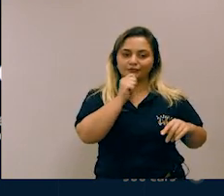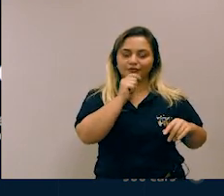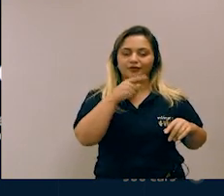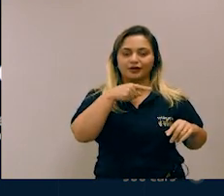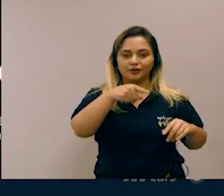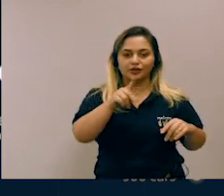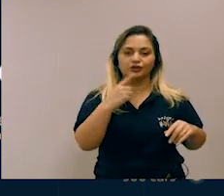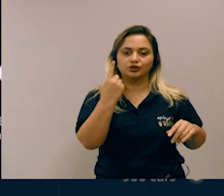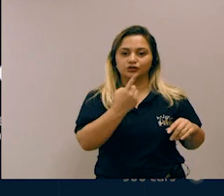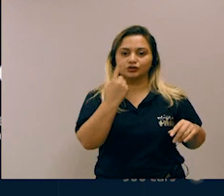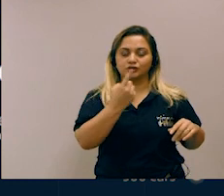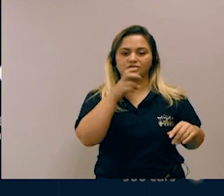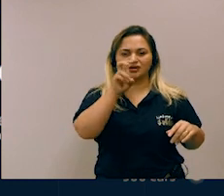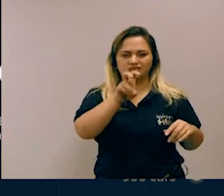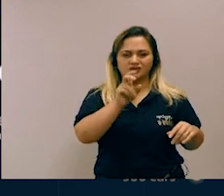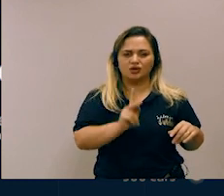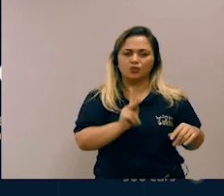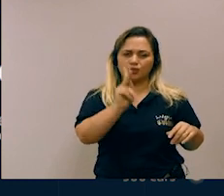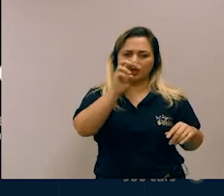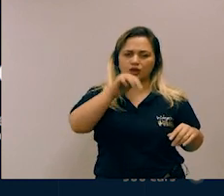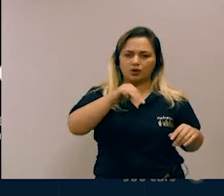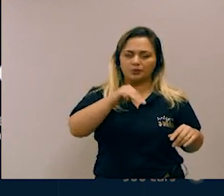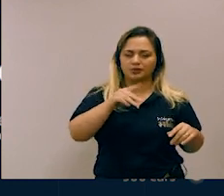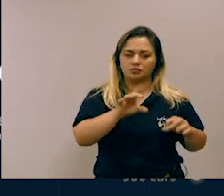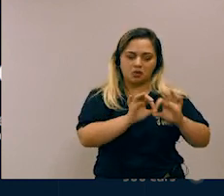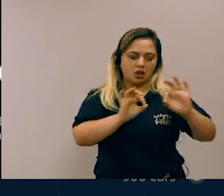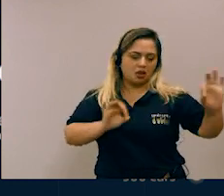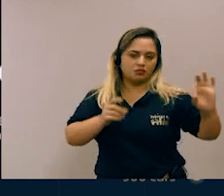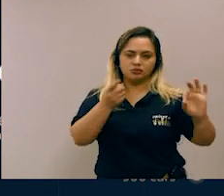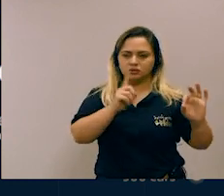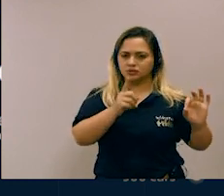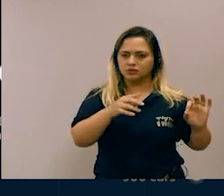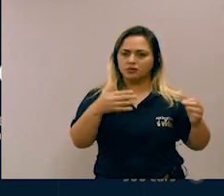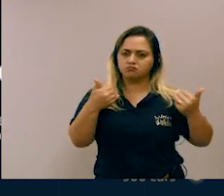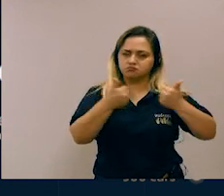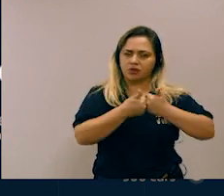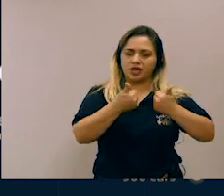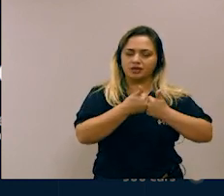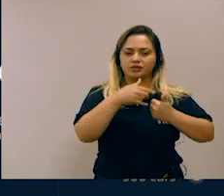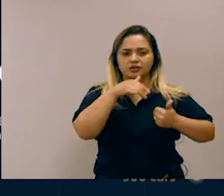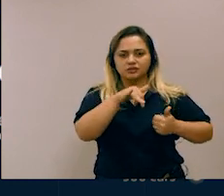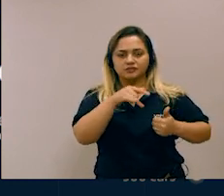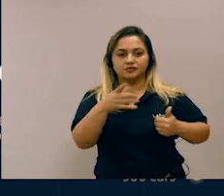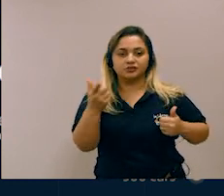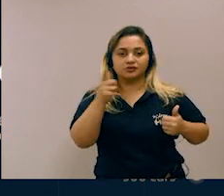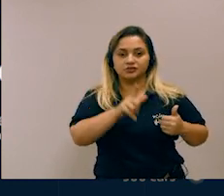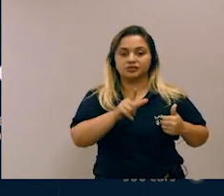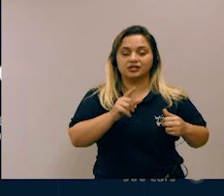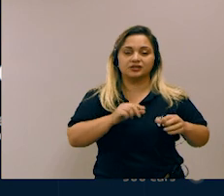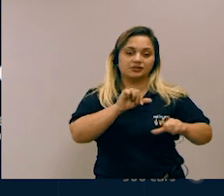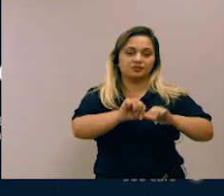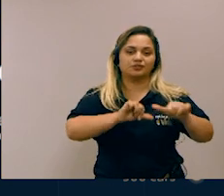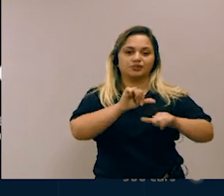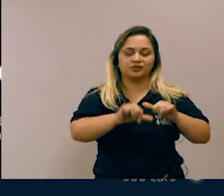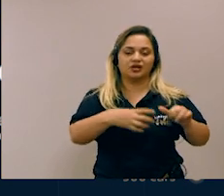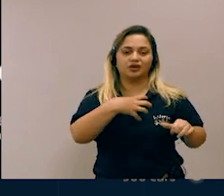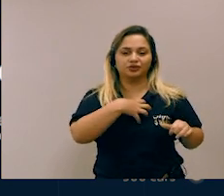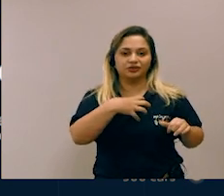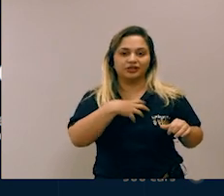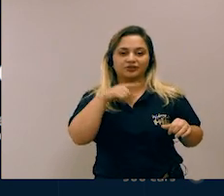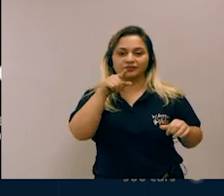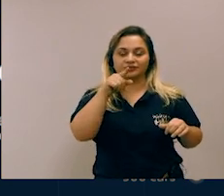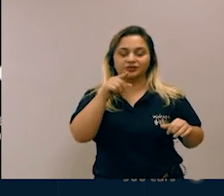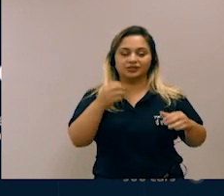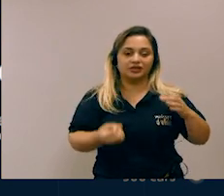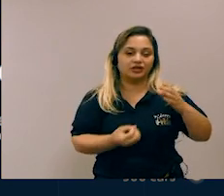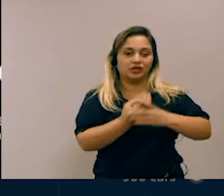of distance. And if you could change just some of these people's behavior, we could create a lot of benefit. So maybe